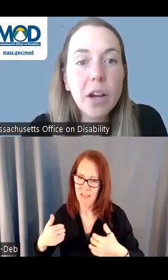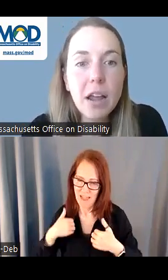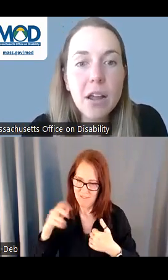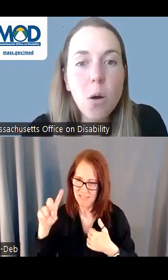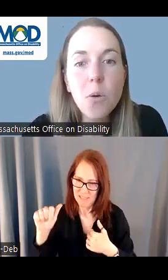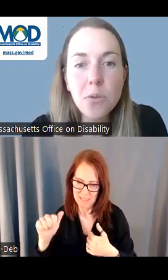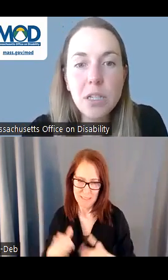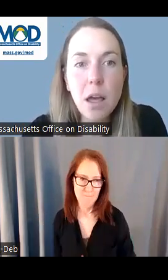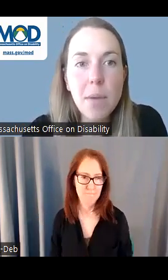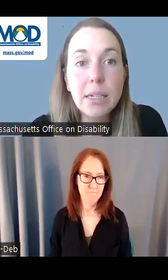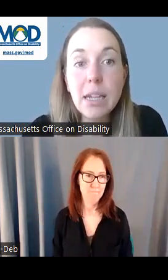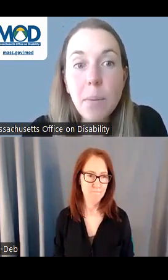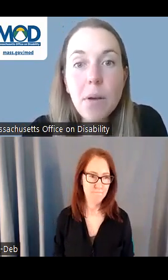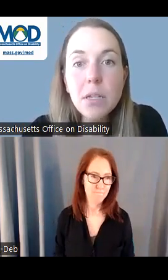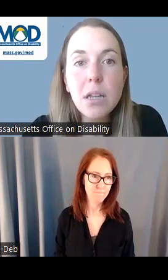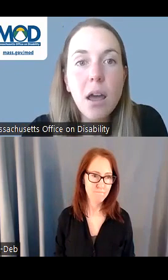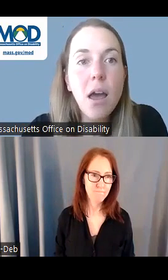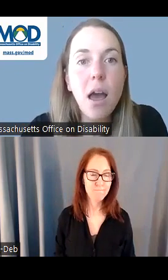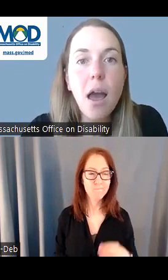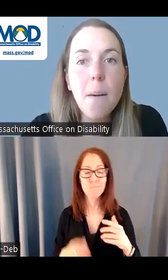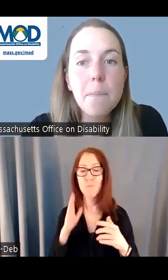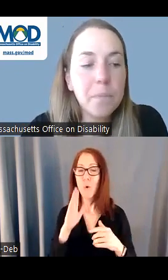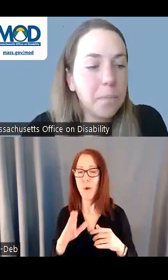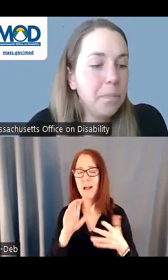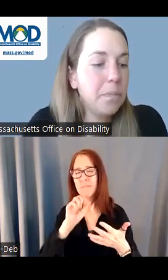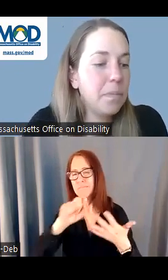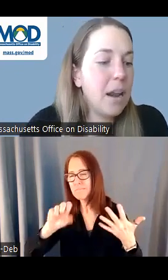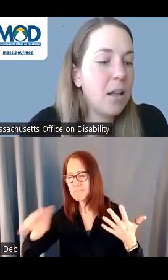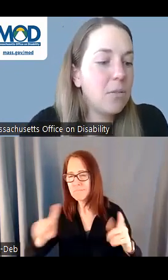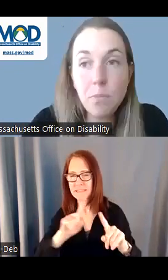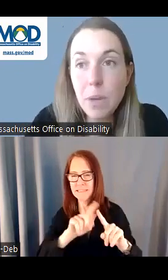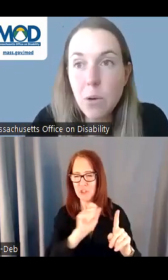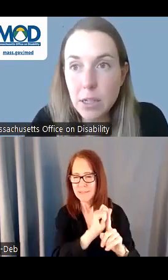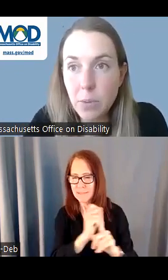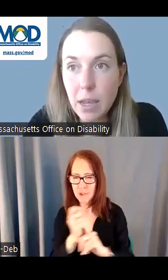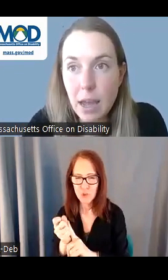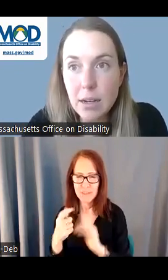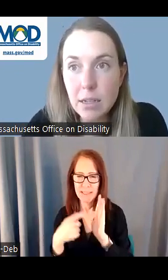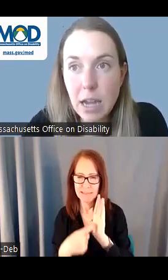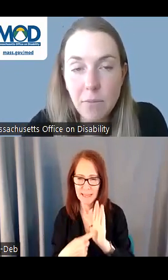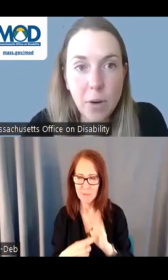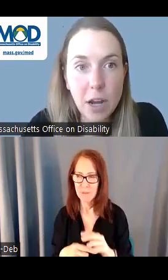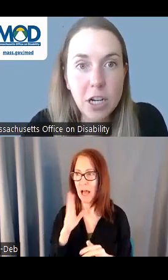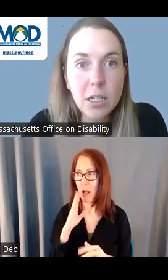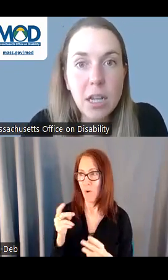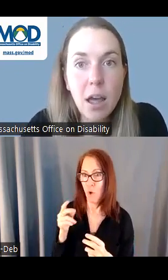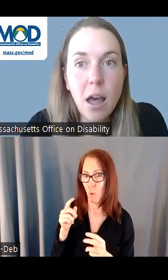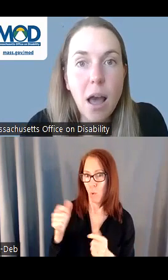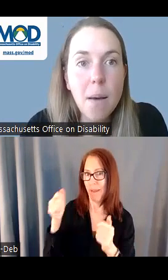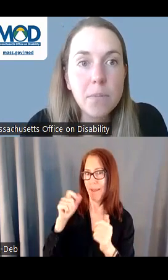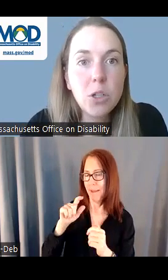So we're going to go through some examples, and I'll be quick so we can get time for